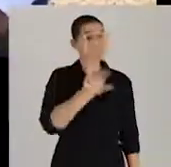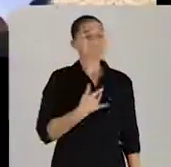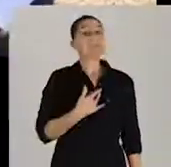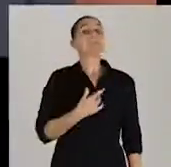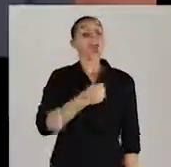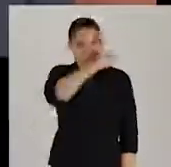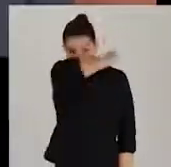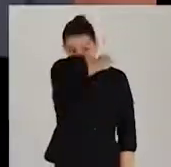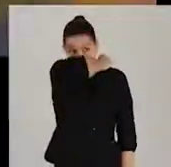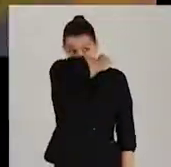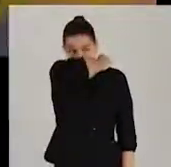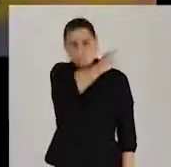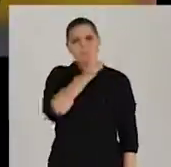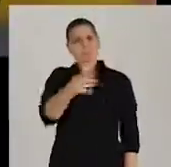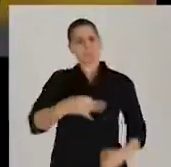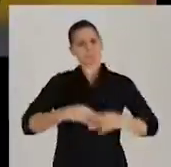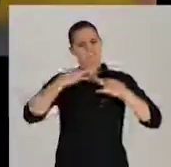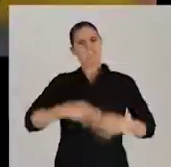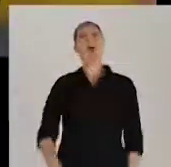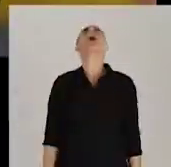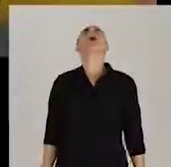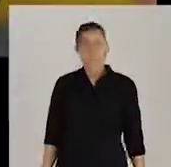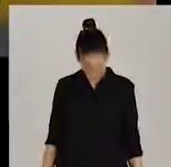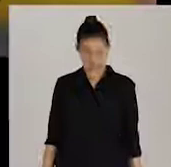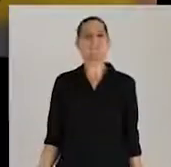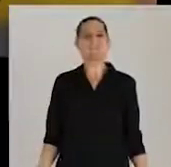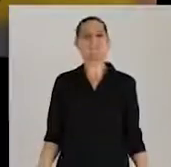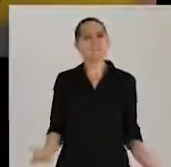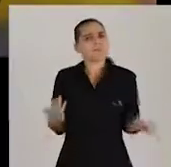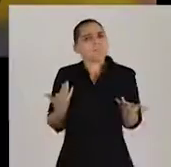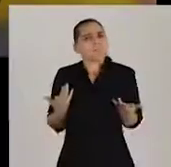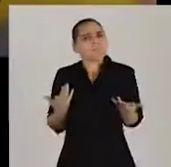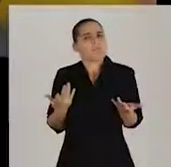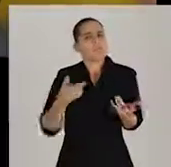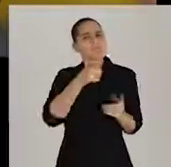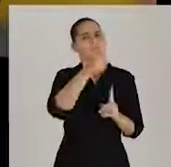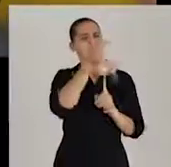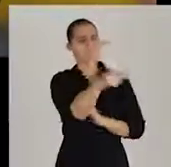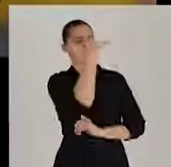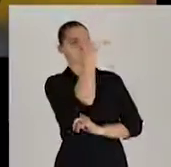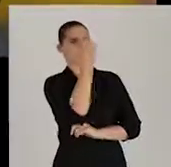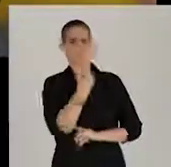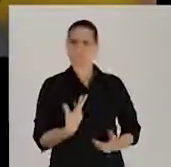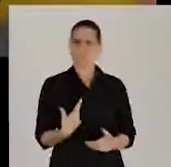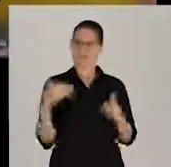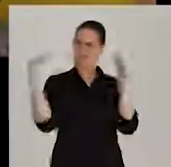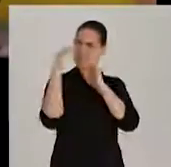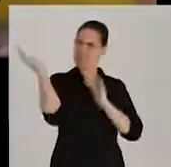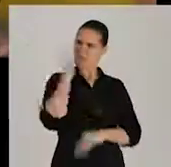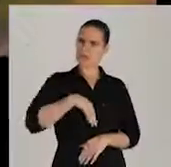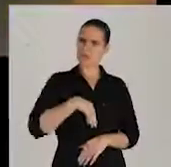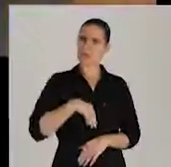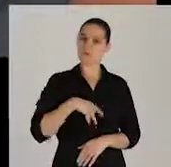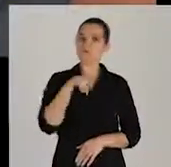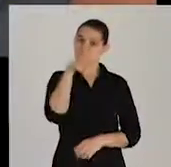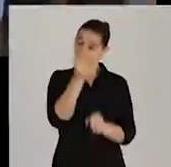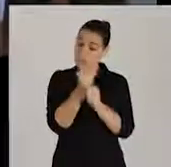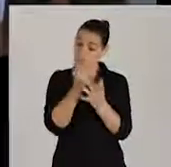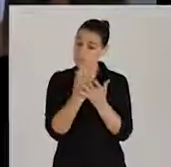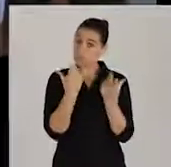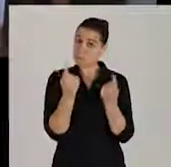too. A key method for reducing TB transmission is to separate coughing patients from non-coughing